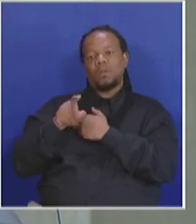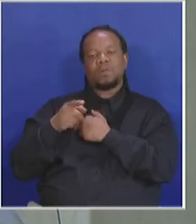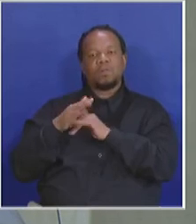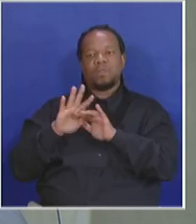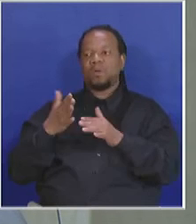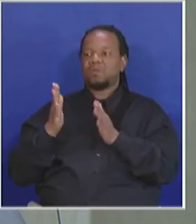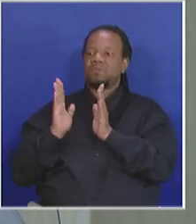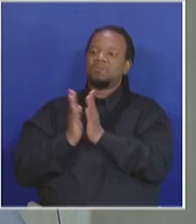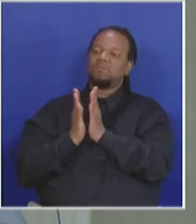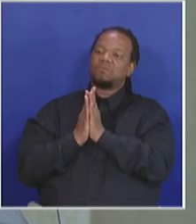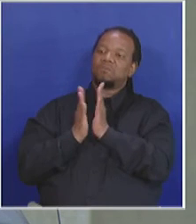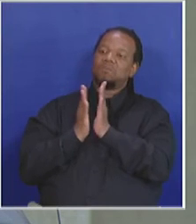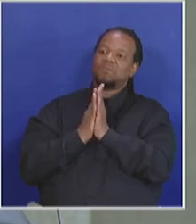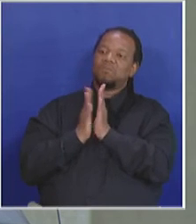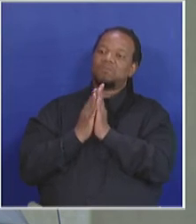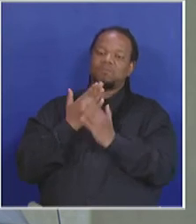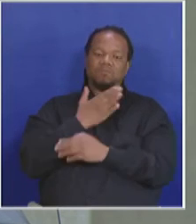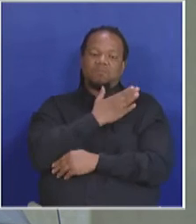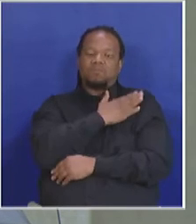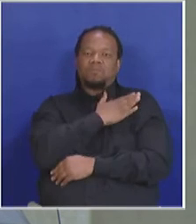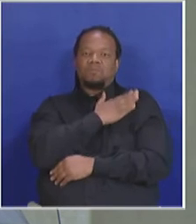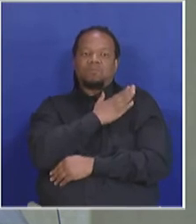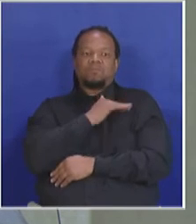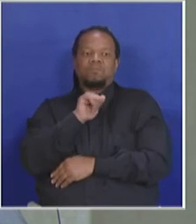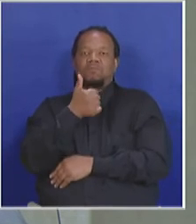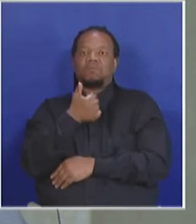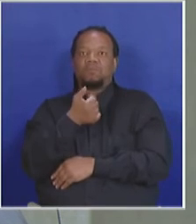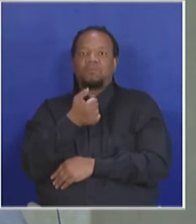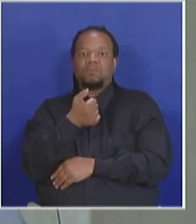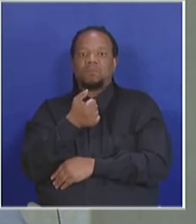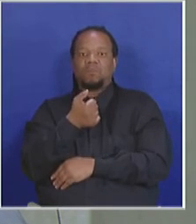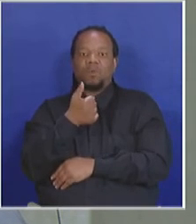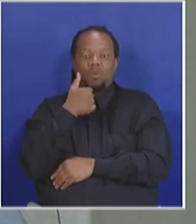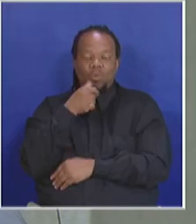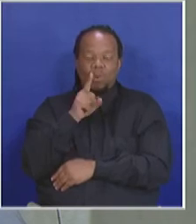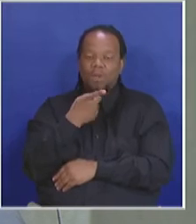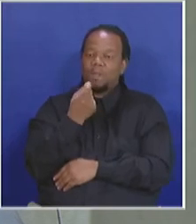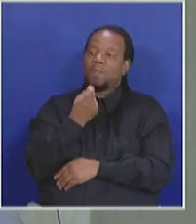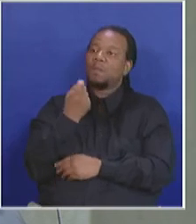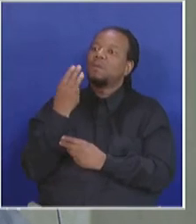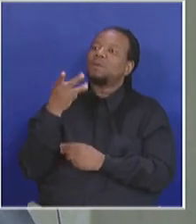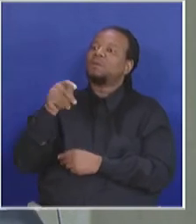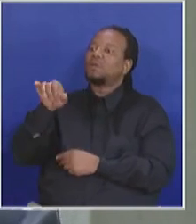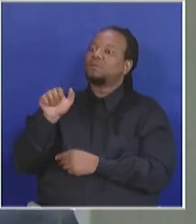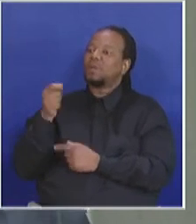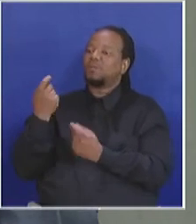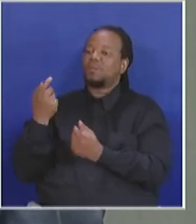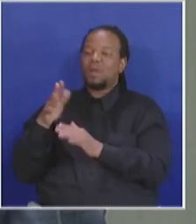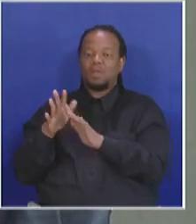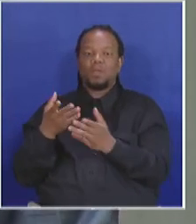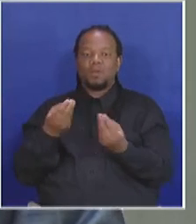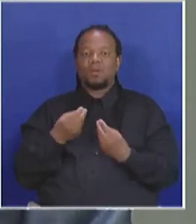back when we have used public money entrusted to us to create an improved and more